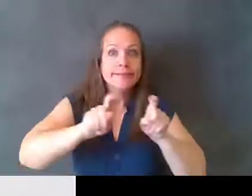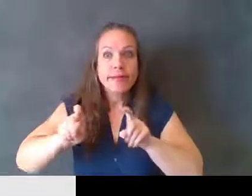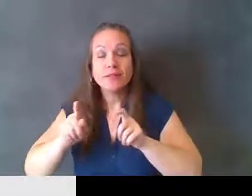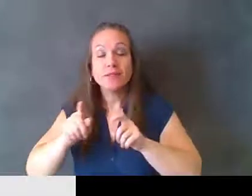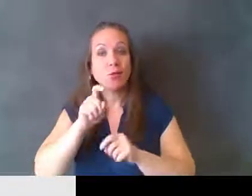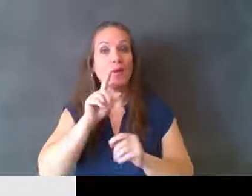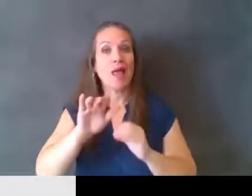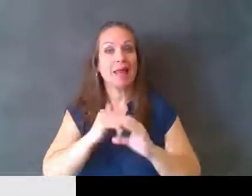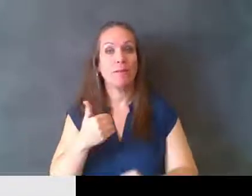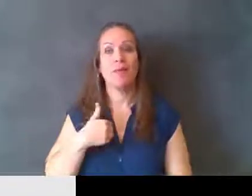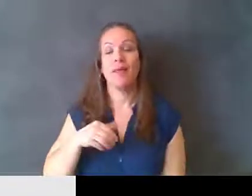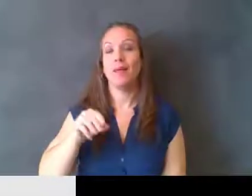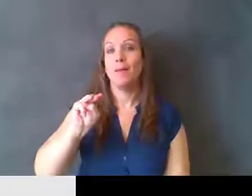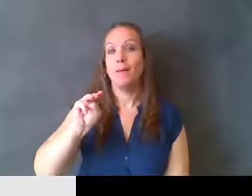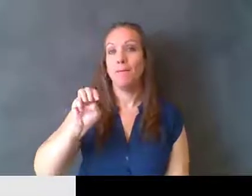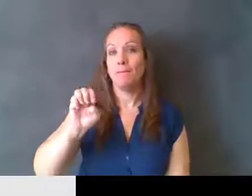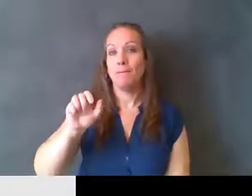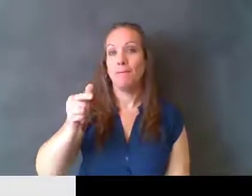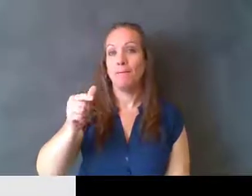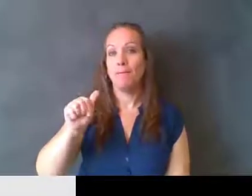Megan, that's MEGAN,